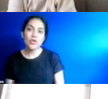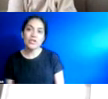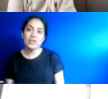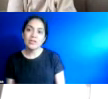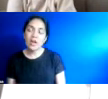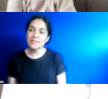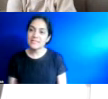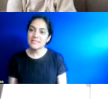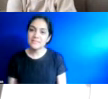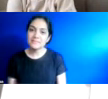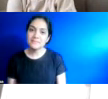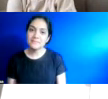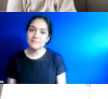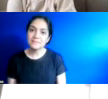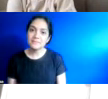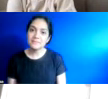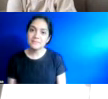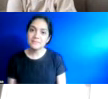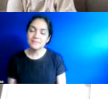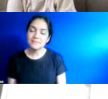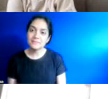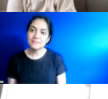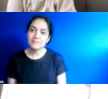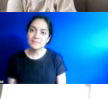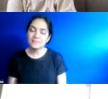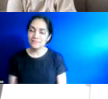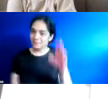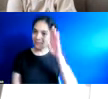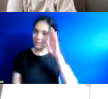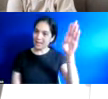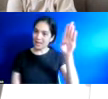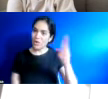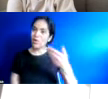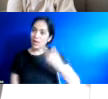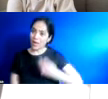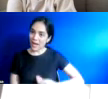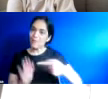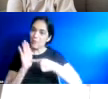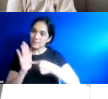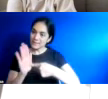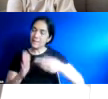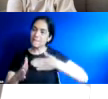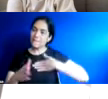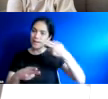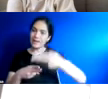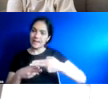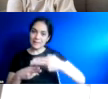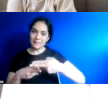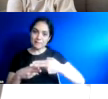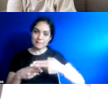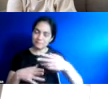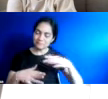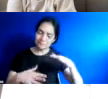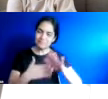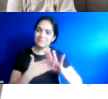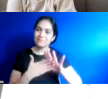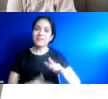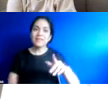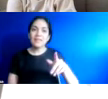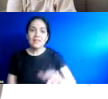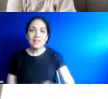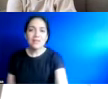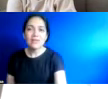with your comment. Hello, I'm our representative. My name is Karina. So our main point of thrust